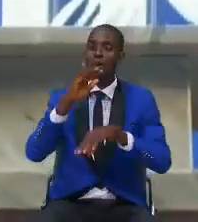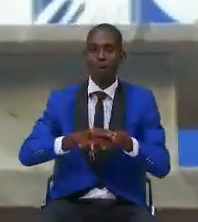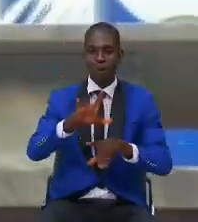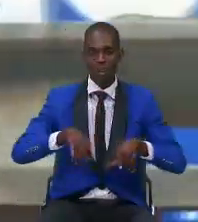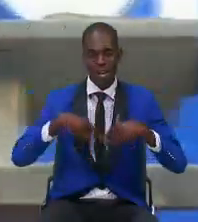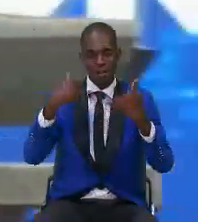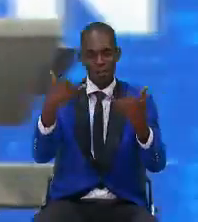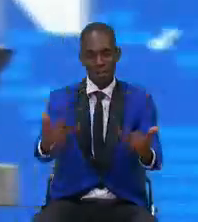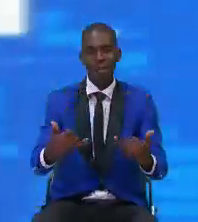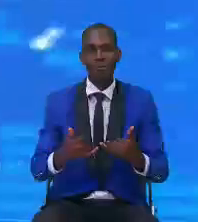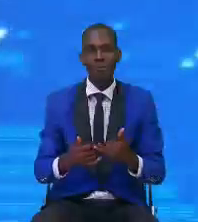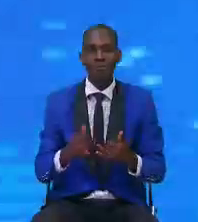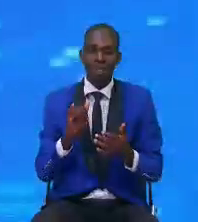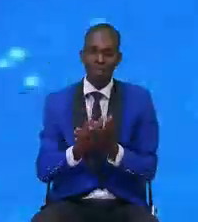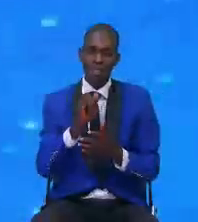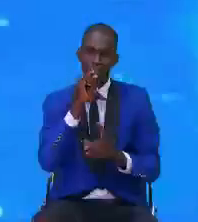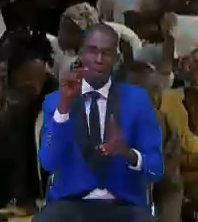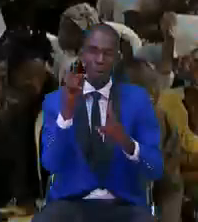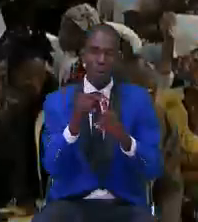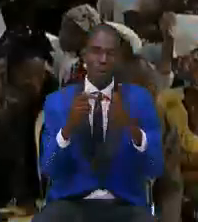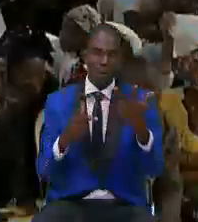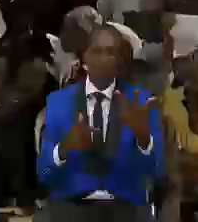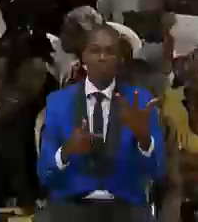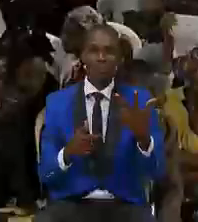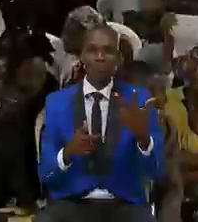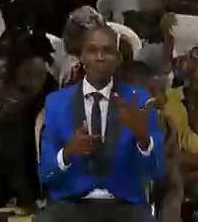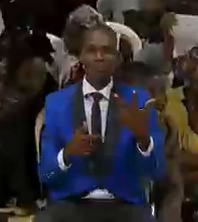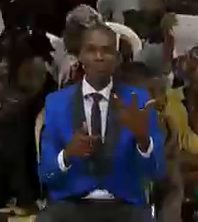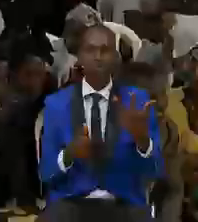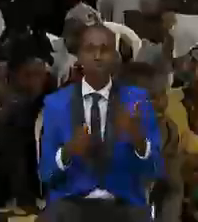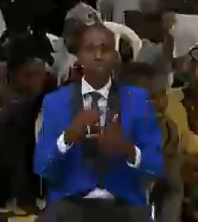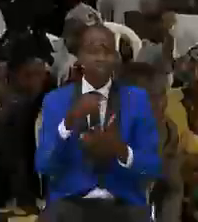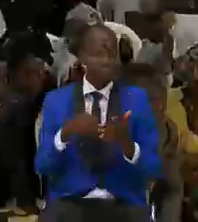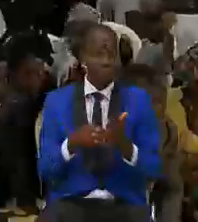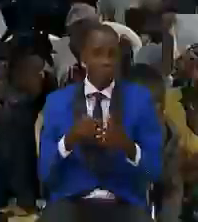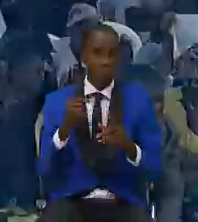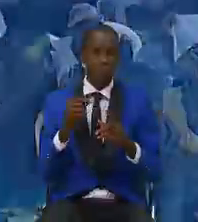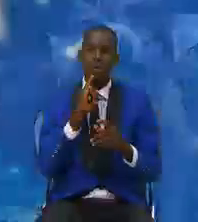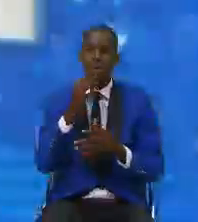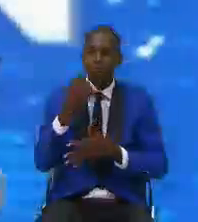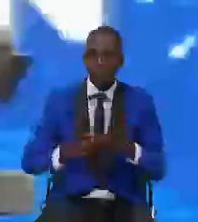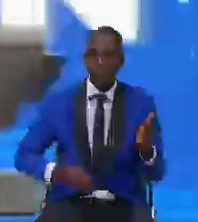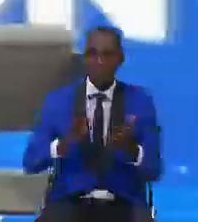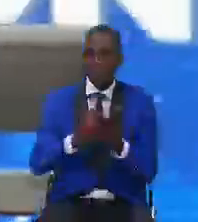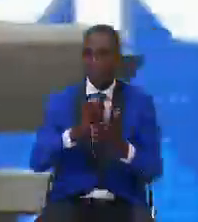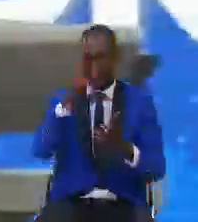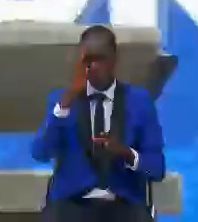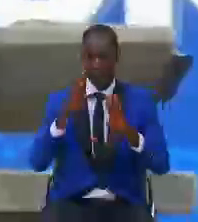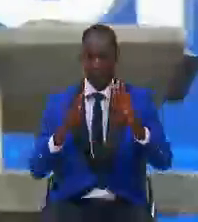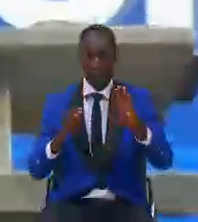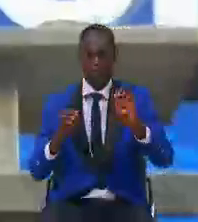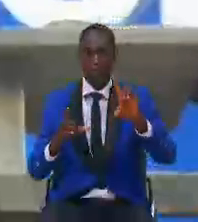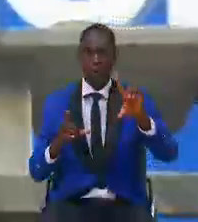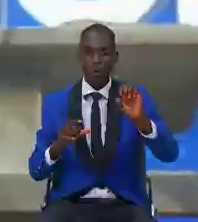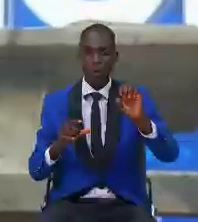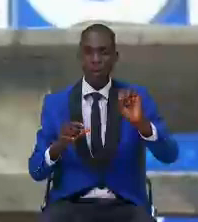clean. That washing is coming upon your life right now. That brings me to point number three. This is what this